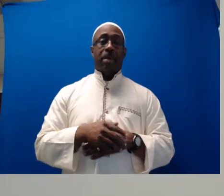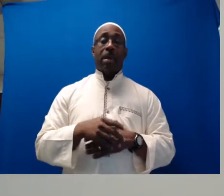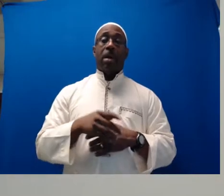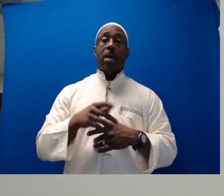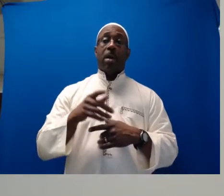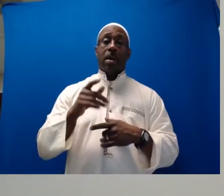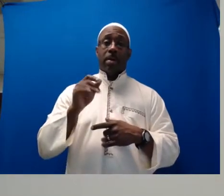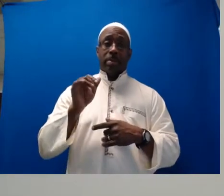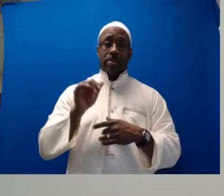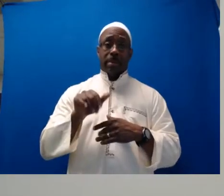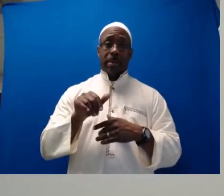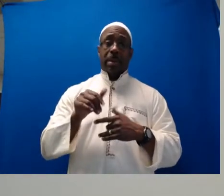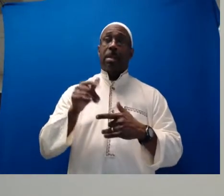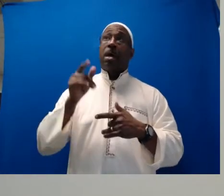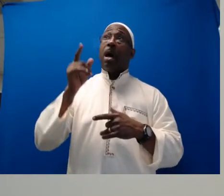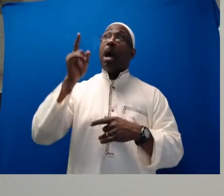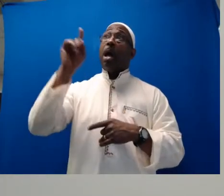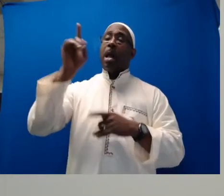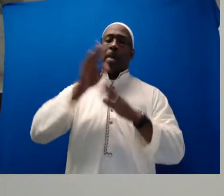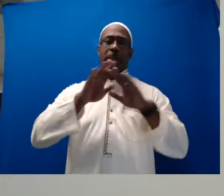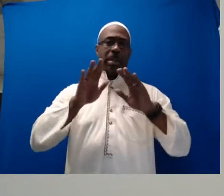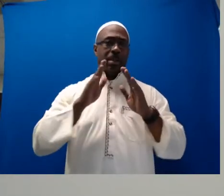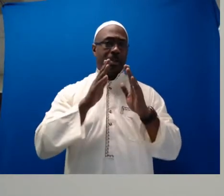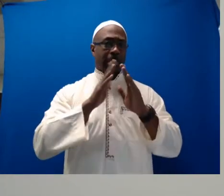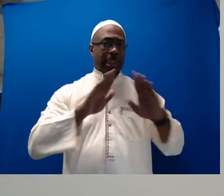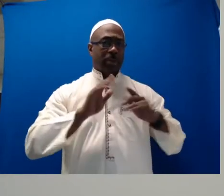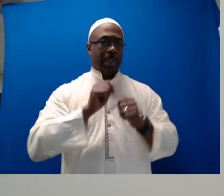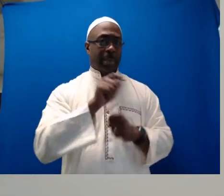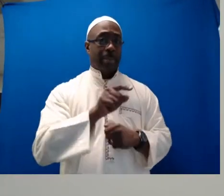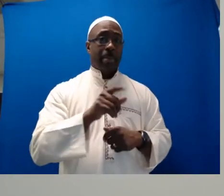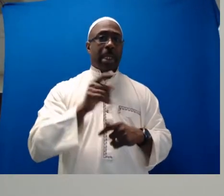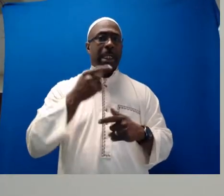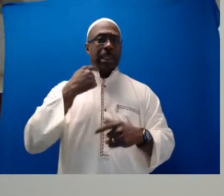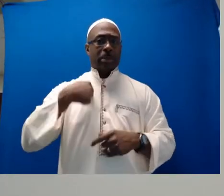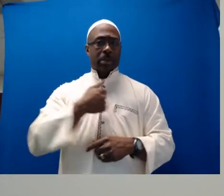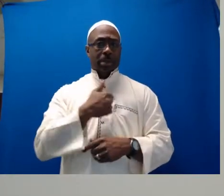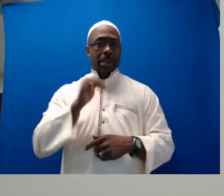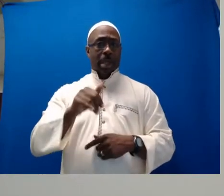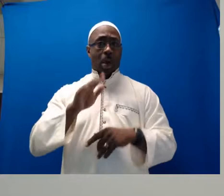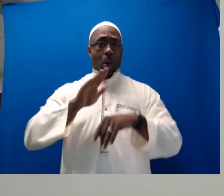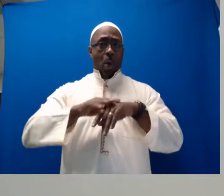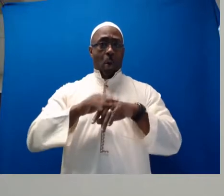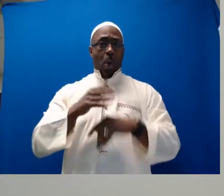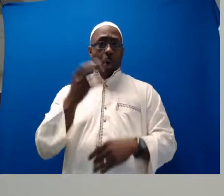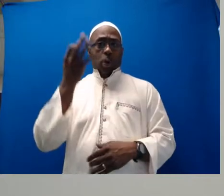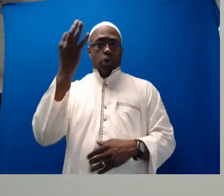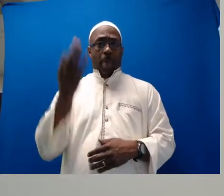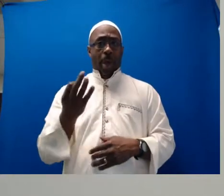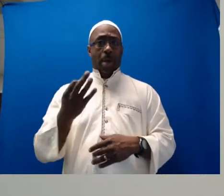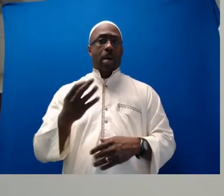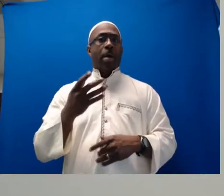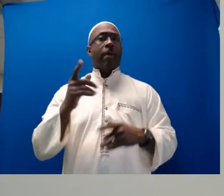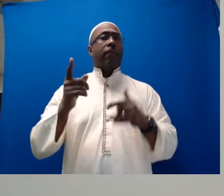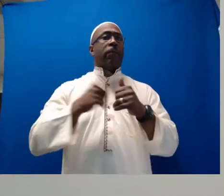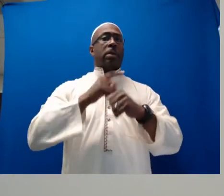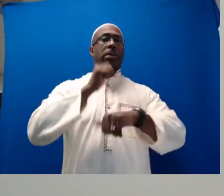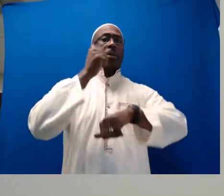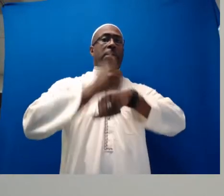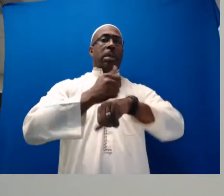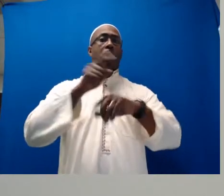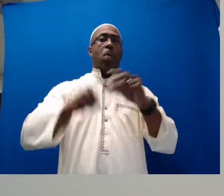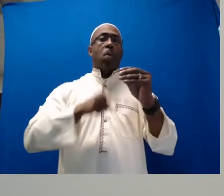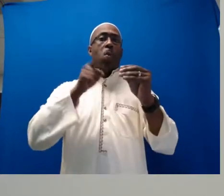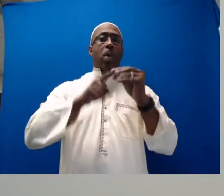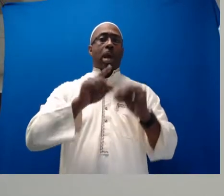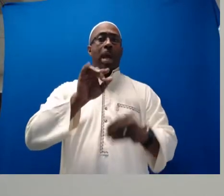As-Sa'ib, may Allah Azza wa Jalla be pleased with him, tells us that the adhan on Jumu'ah was first said when the Imam sat on